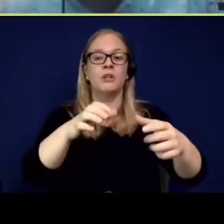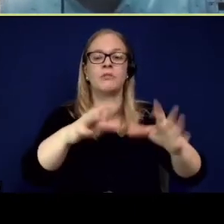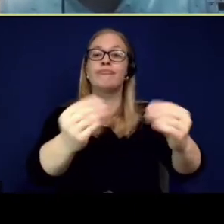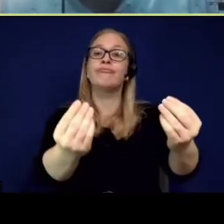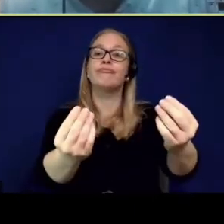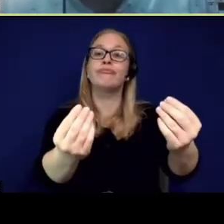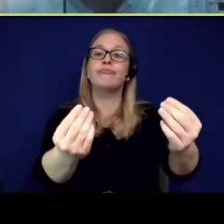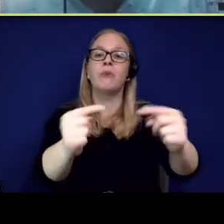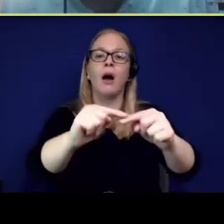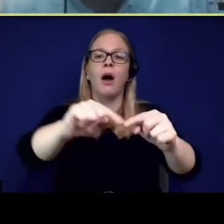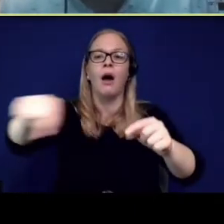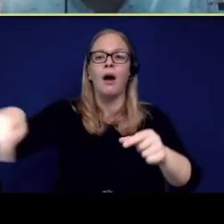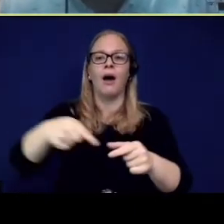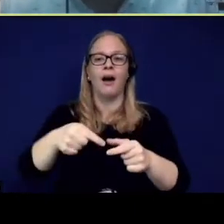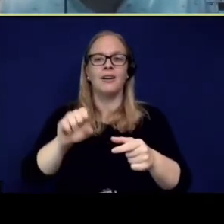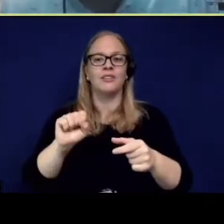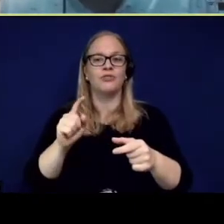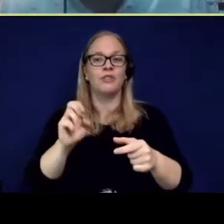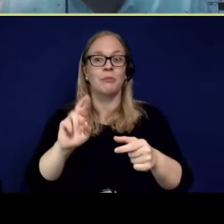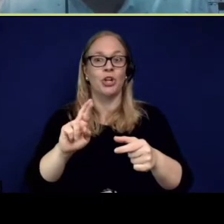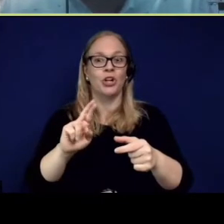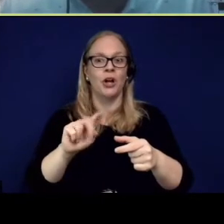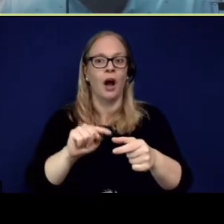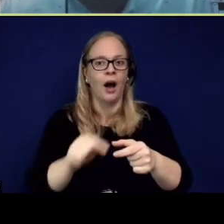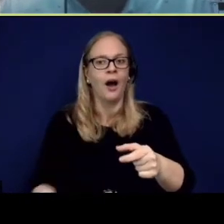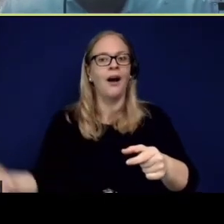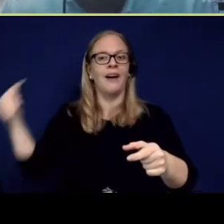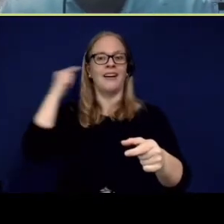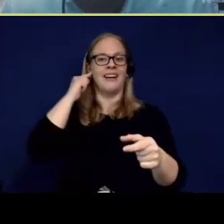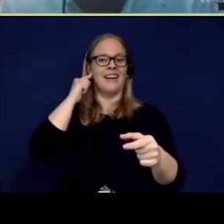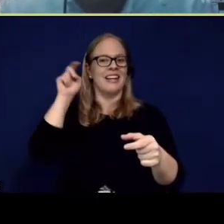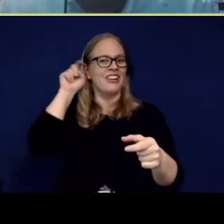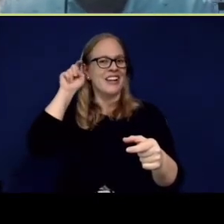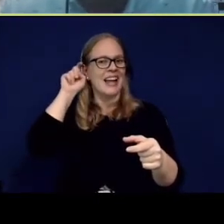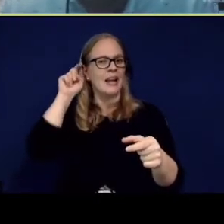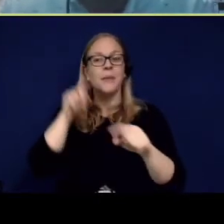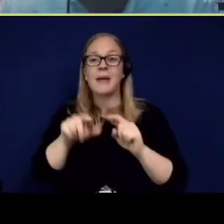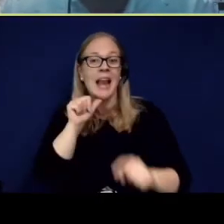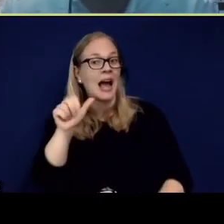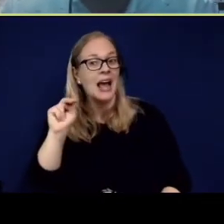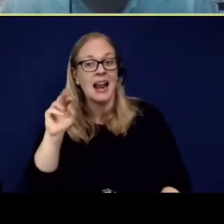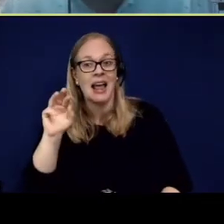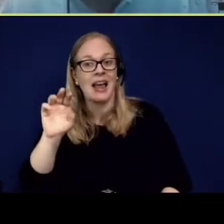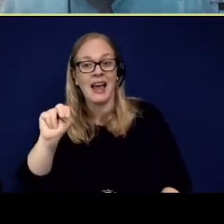but not by near field magnetic induction. It has another way of sending to my hearing aids.